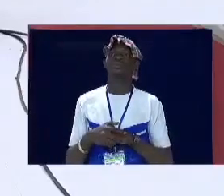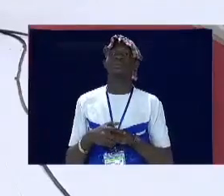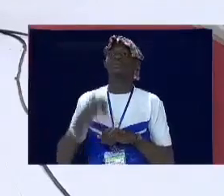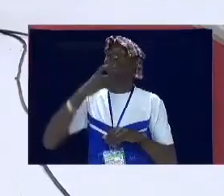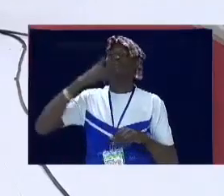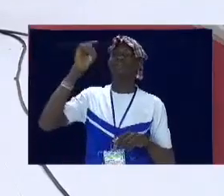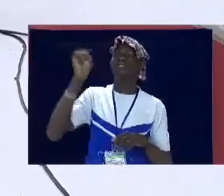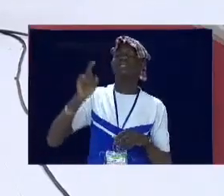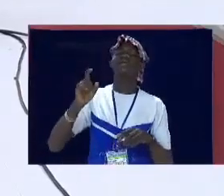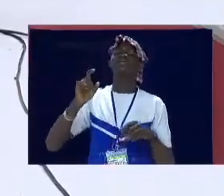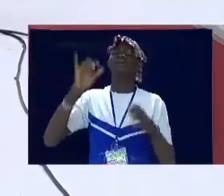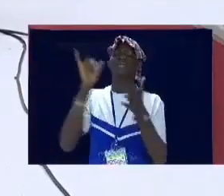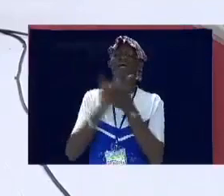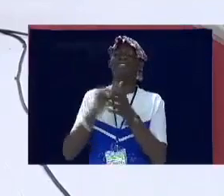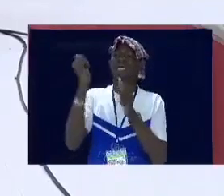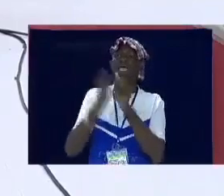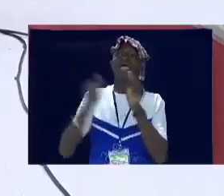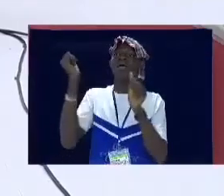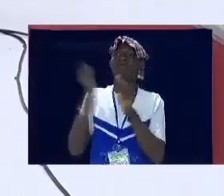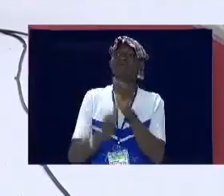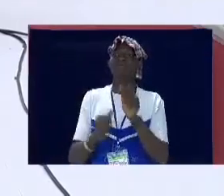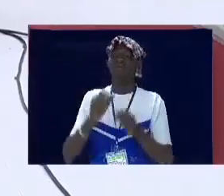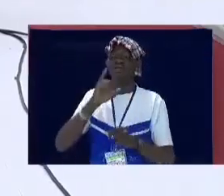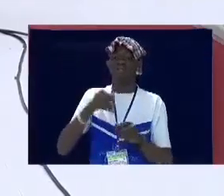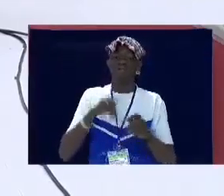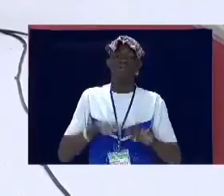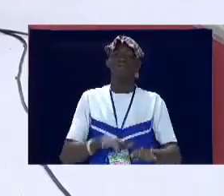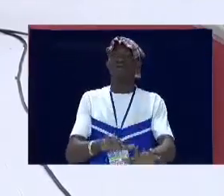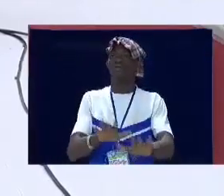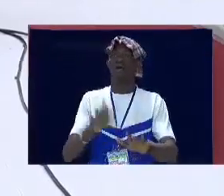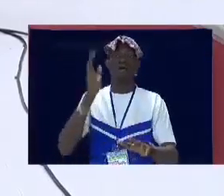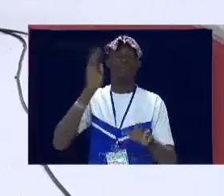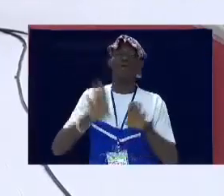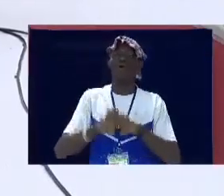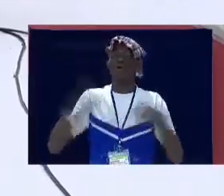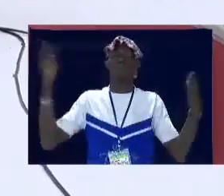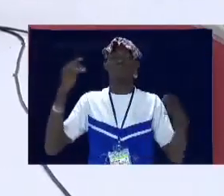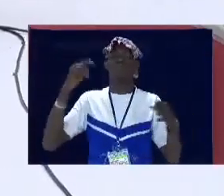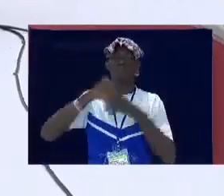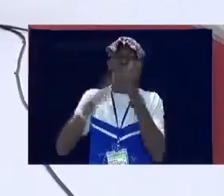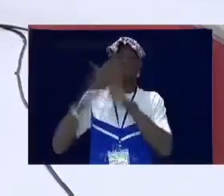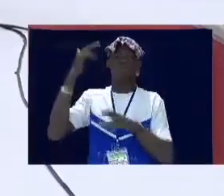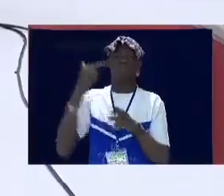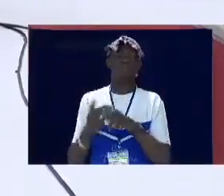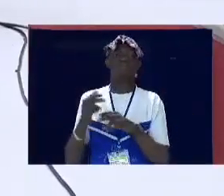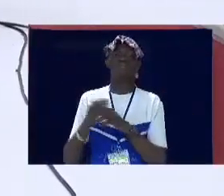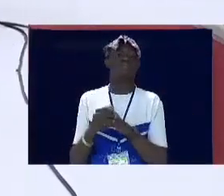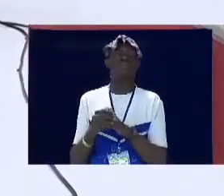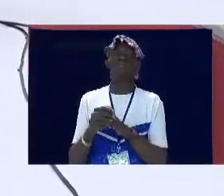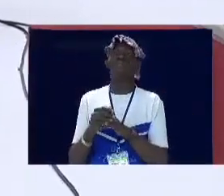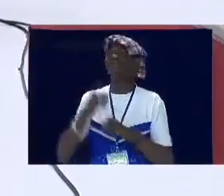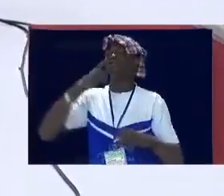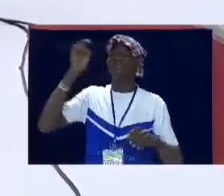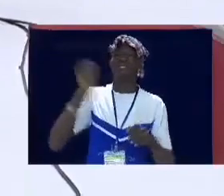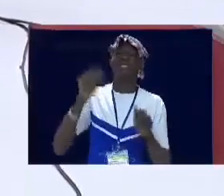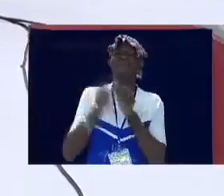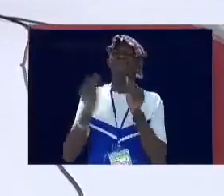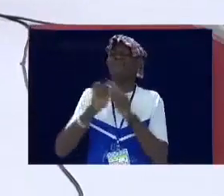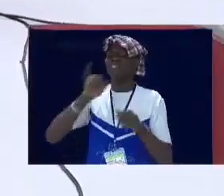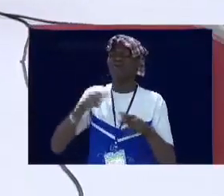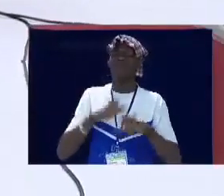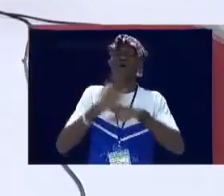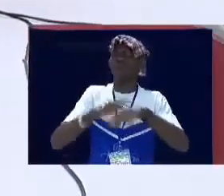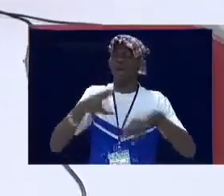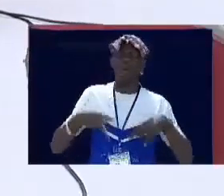Decree that every Jordan will open. Ki o si wa pa ase pe ki gbogbo Jordan ki o ma pinya.